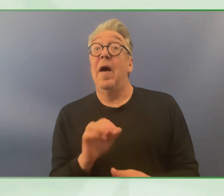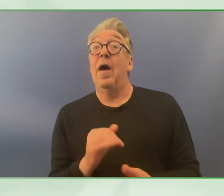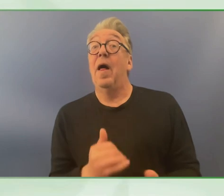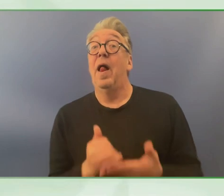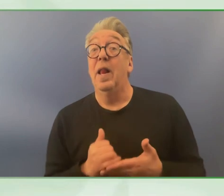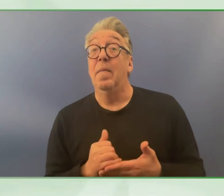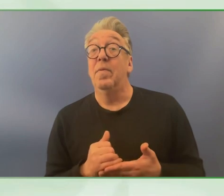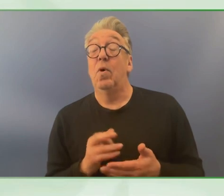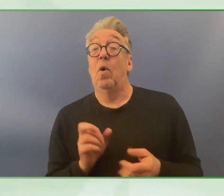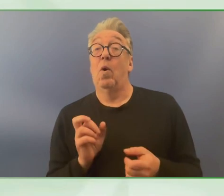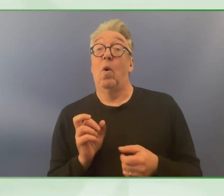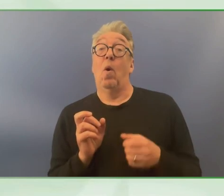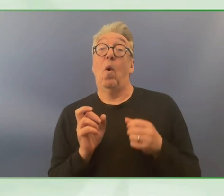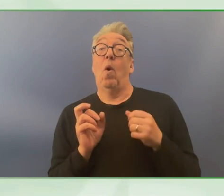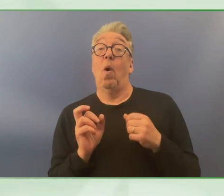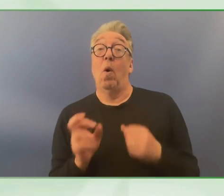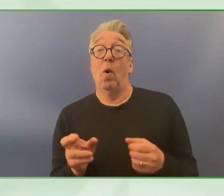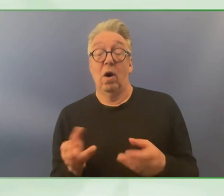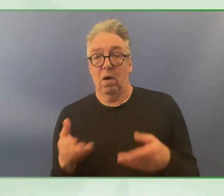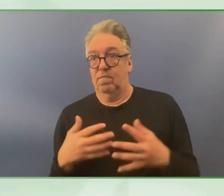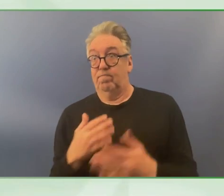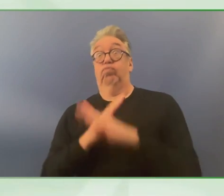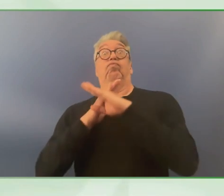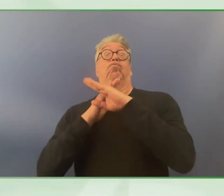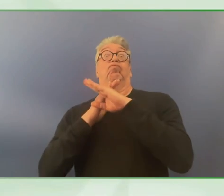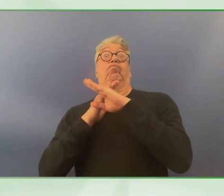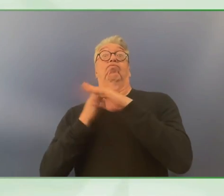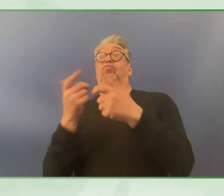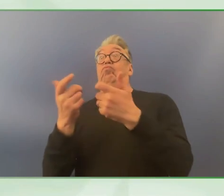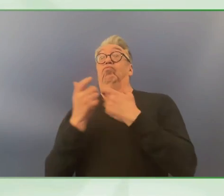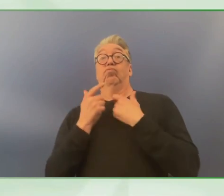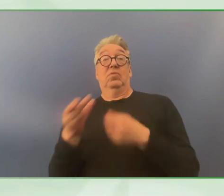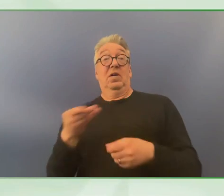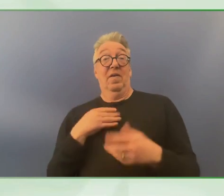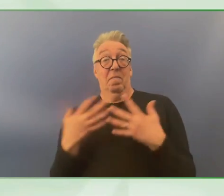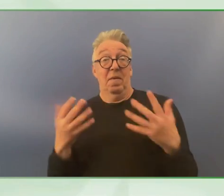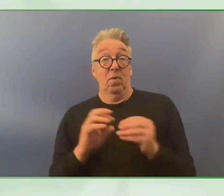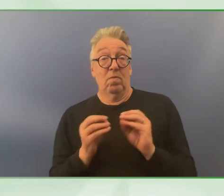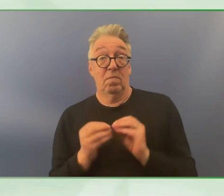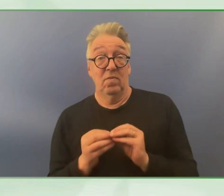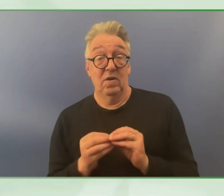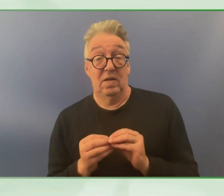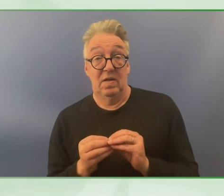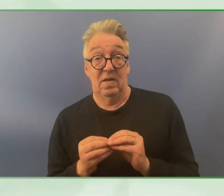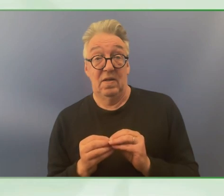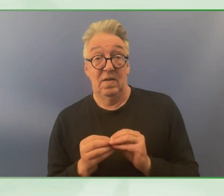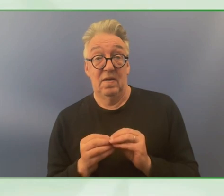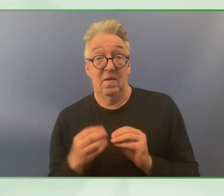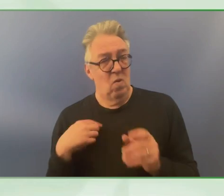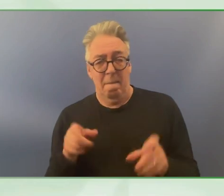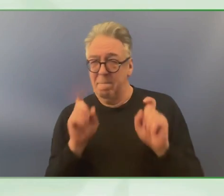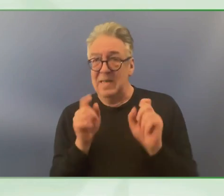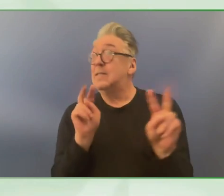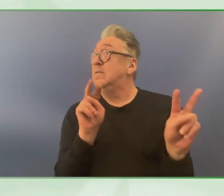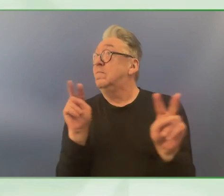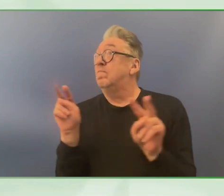very huge problem for us when we don't analyze the changes on the labor market related with